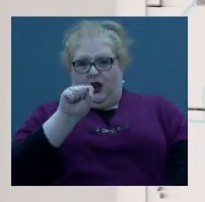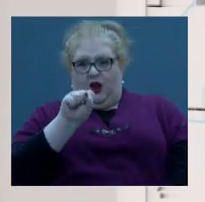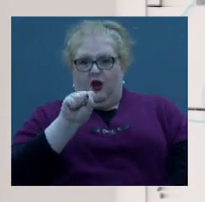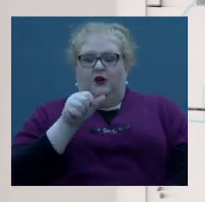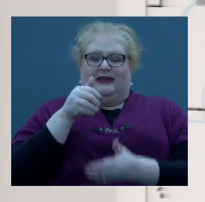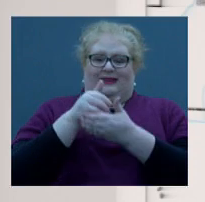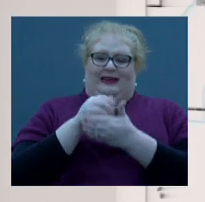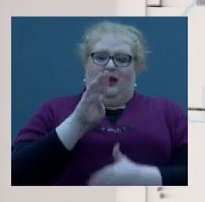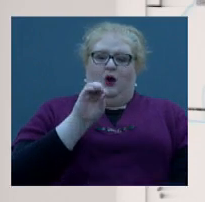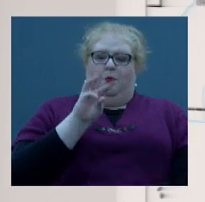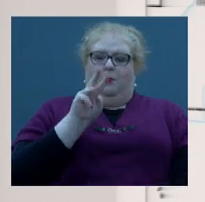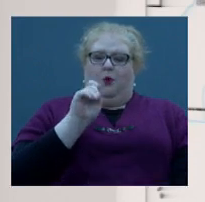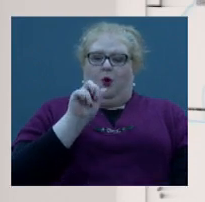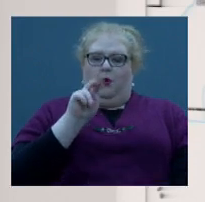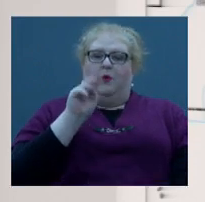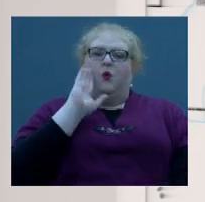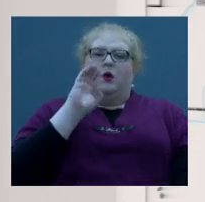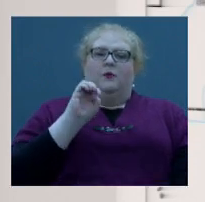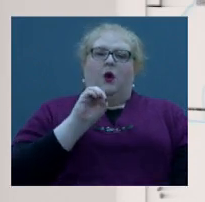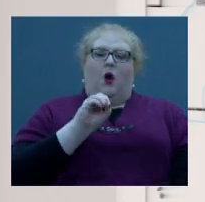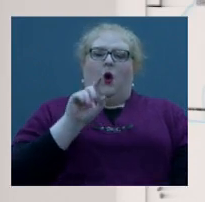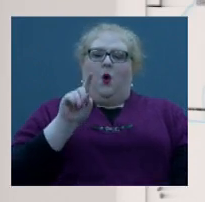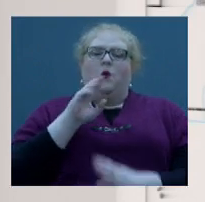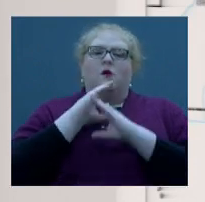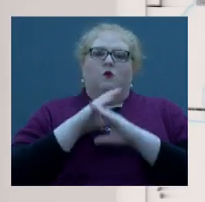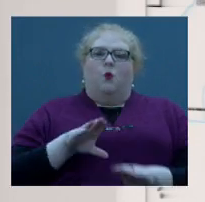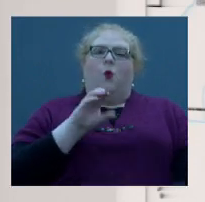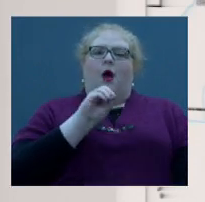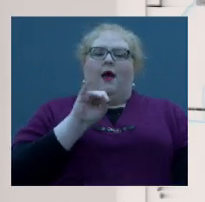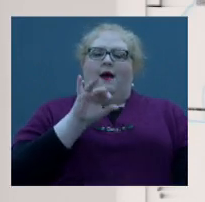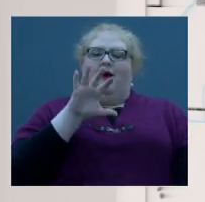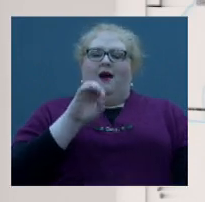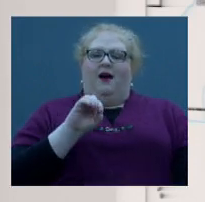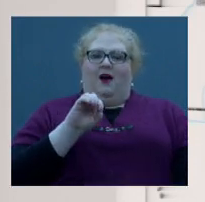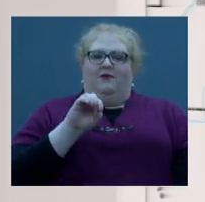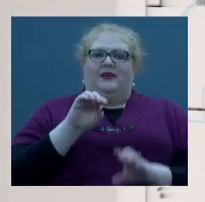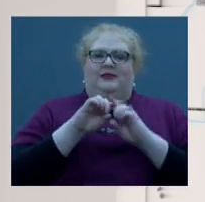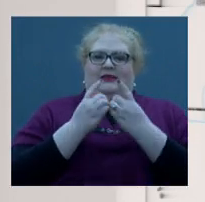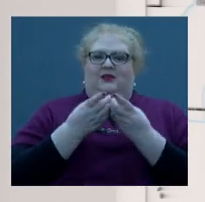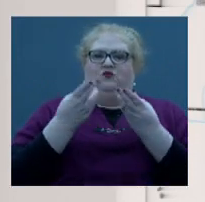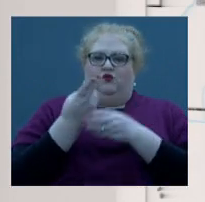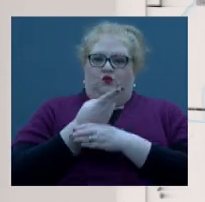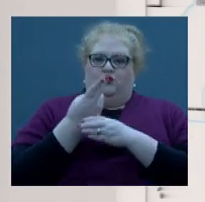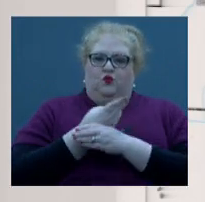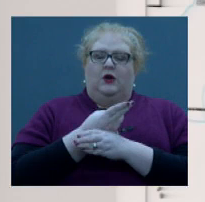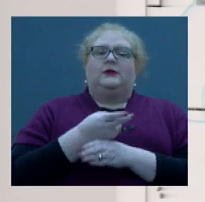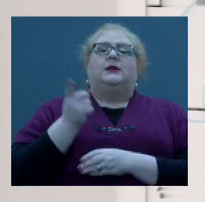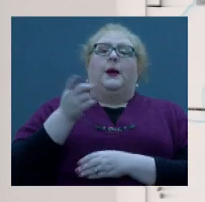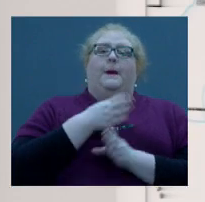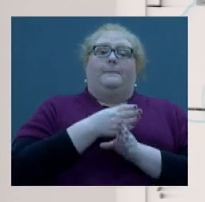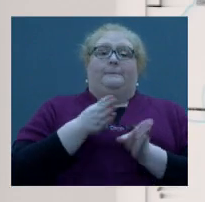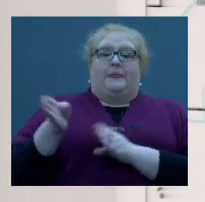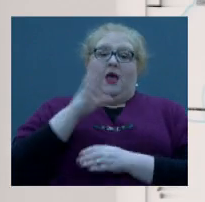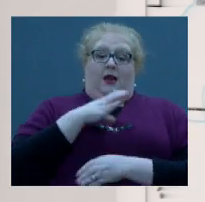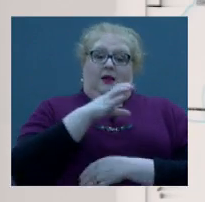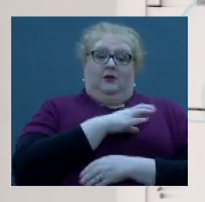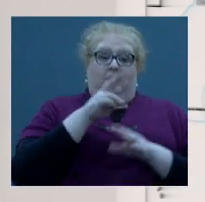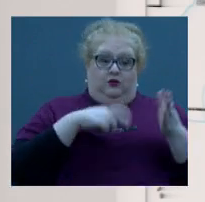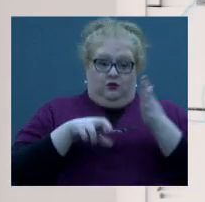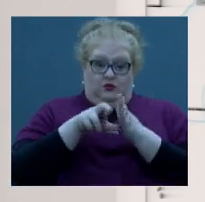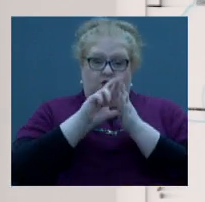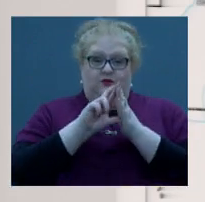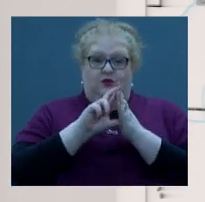near Bowman Road was shown to be O1 Quiet Office District uses. The Planning Commission reviewed this proposal on November